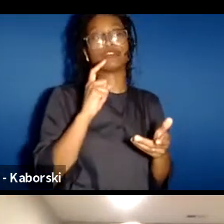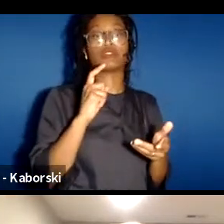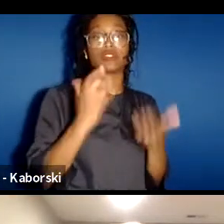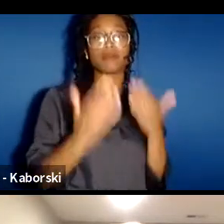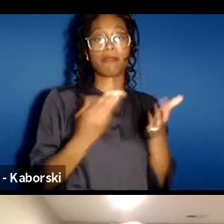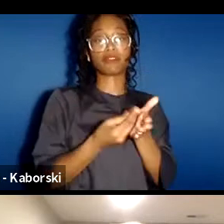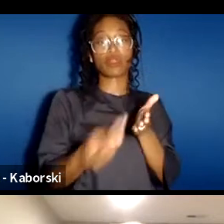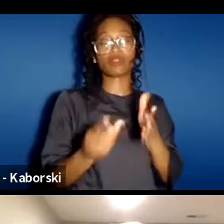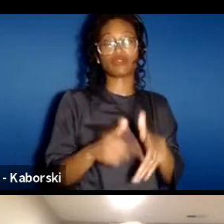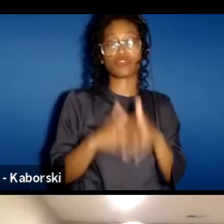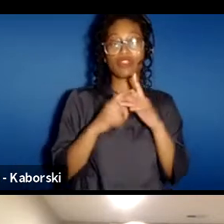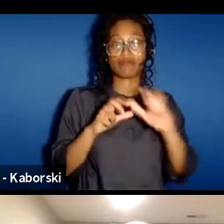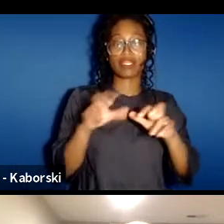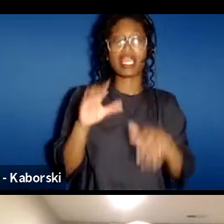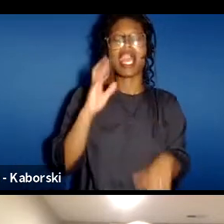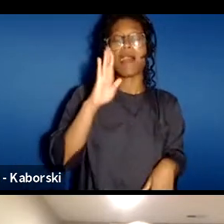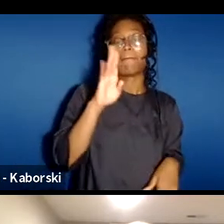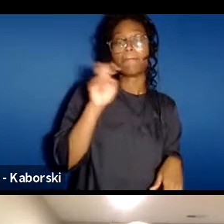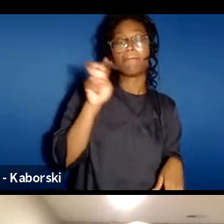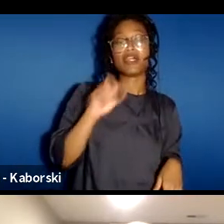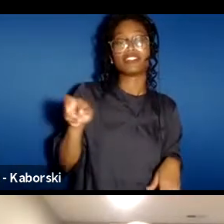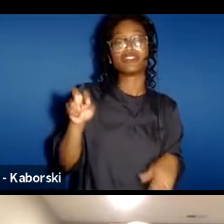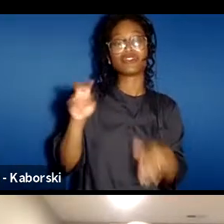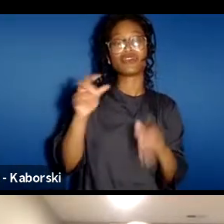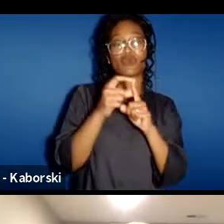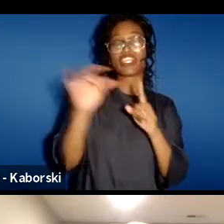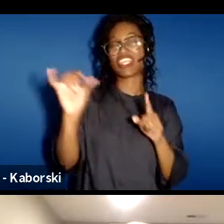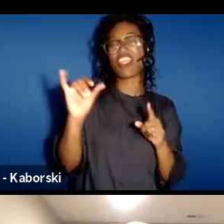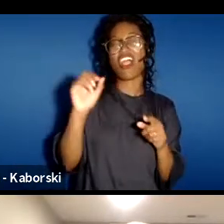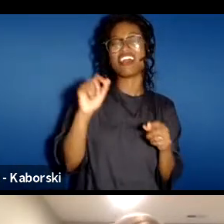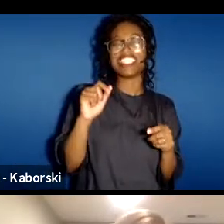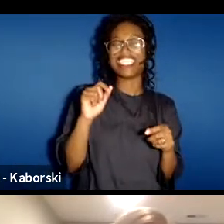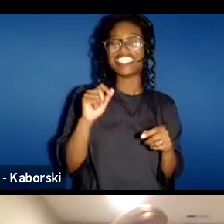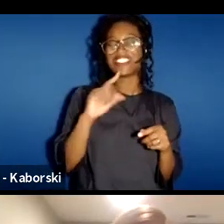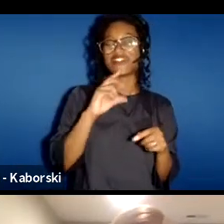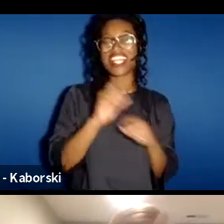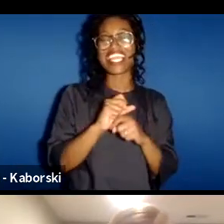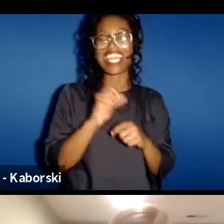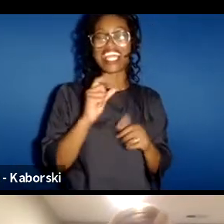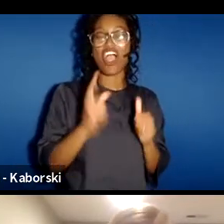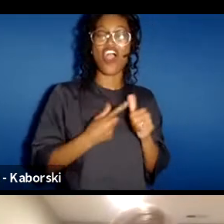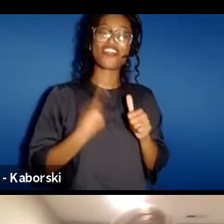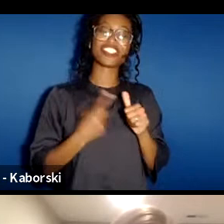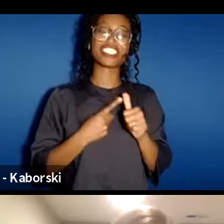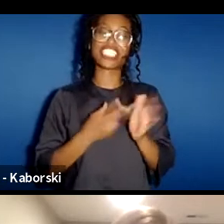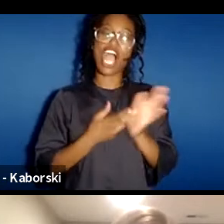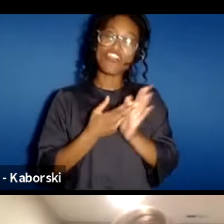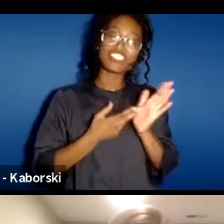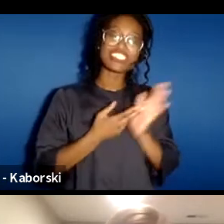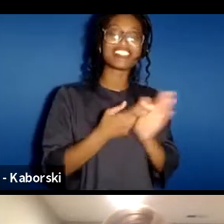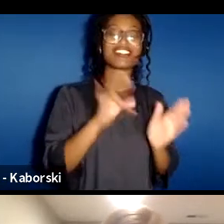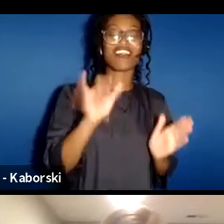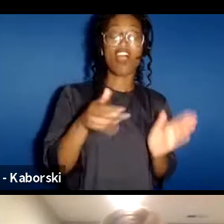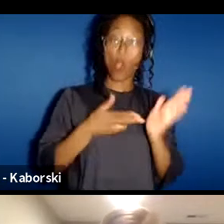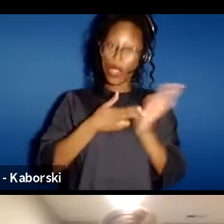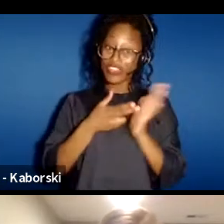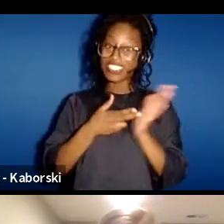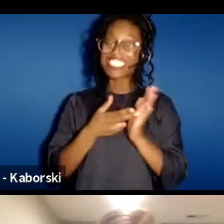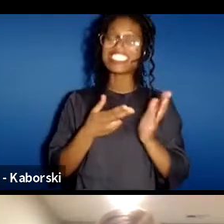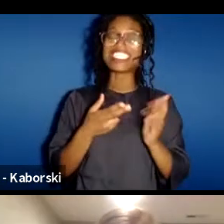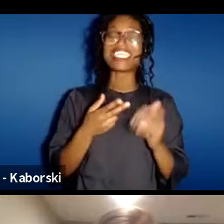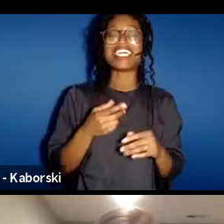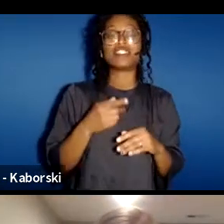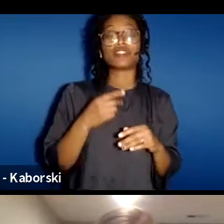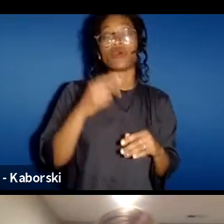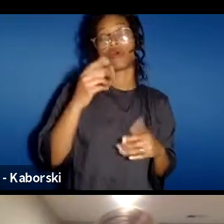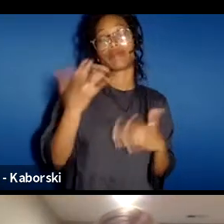I think a buzzword here is authenticity. Yeah. Authenticity is something that everyone talks about. And I think that there's